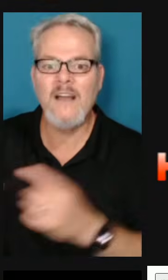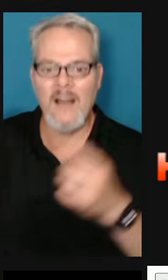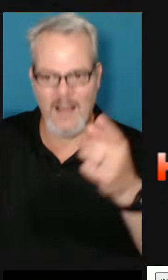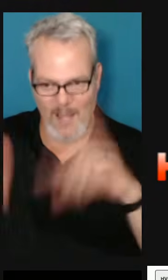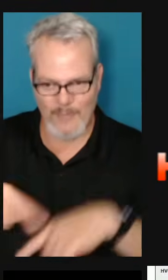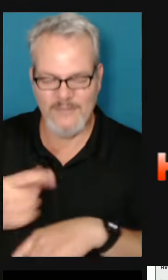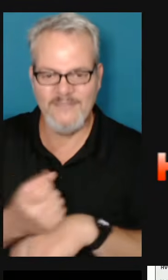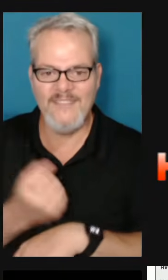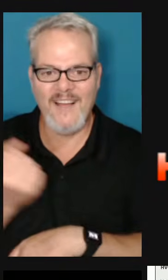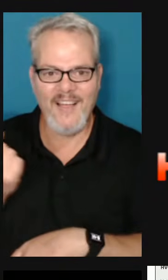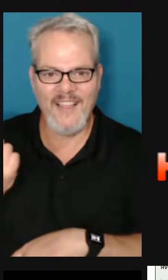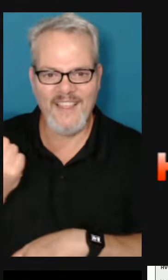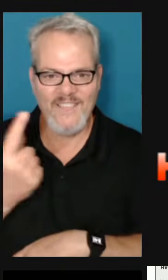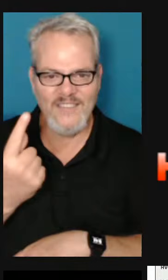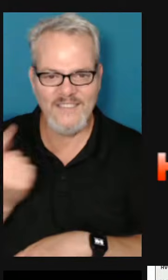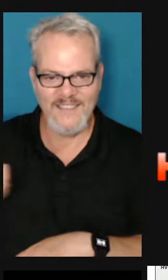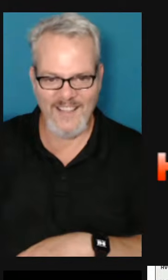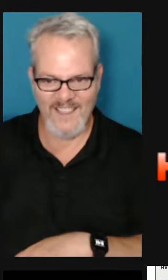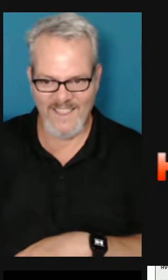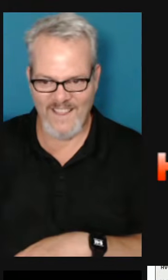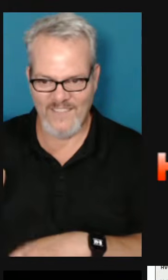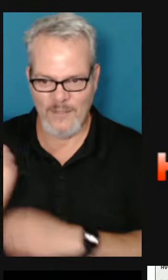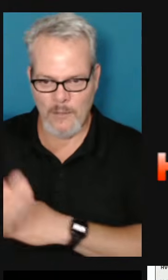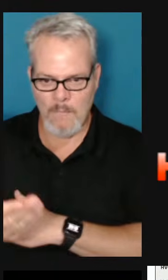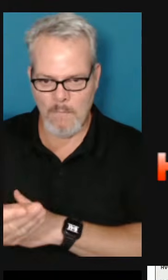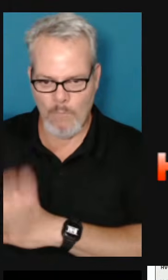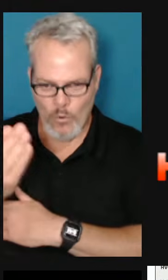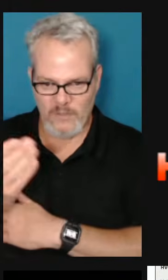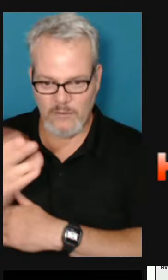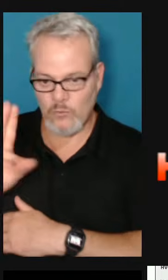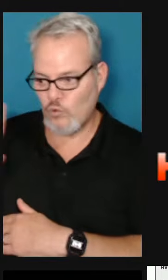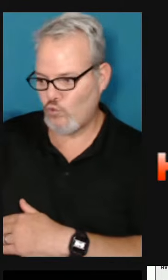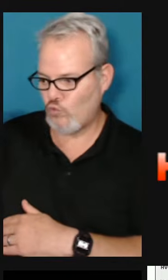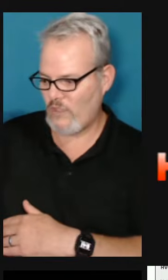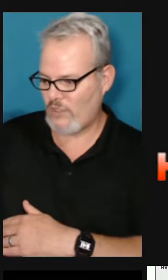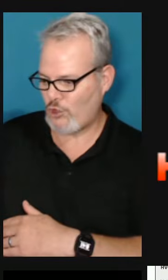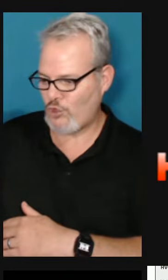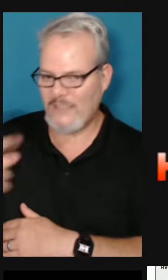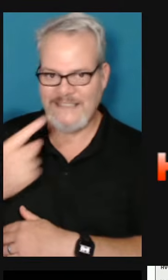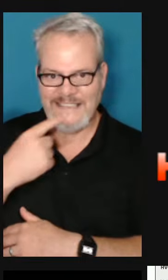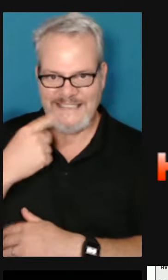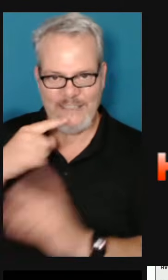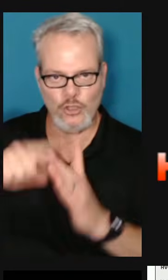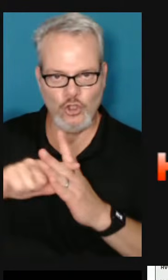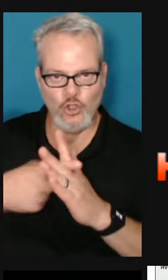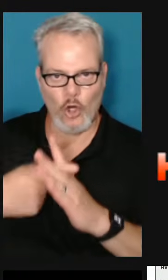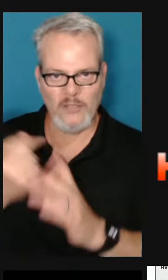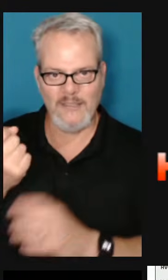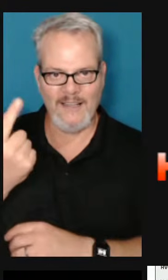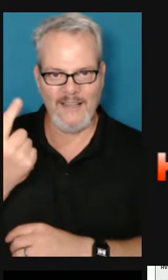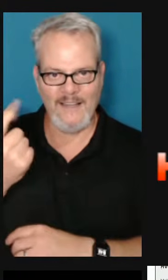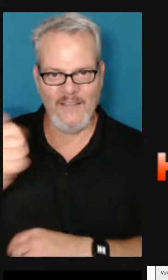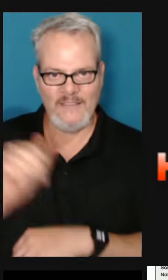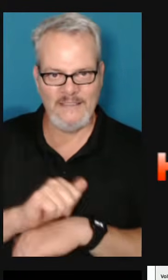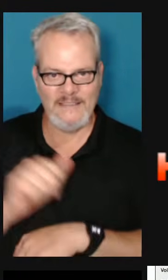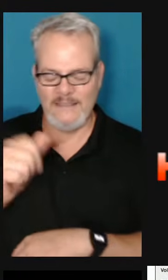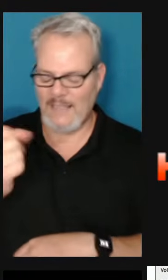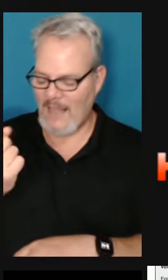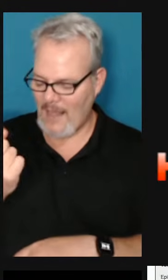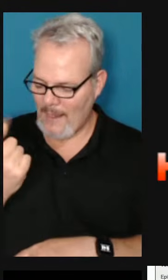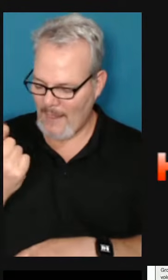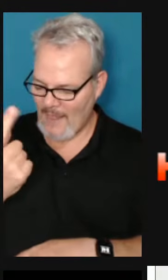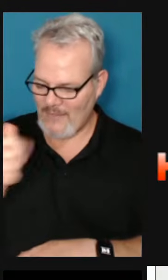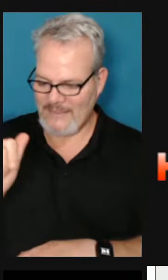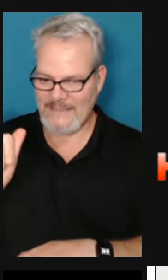the USGS announcing episode 41 beginning at 11:10 a.m. right there.